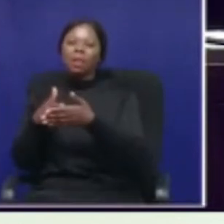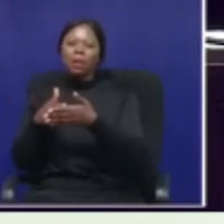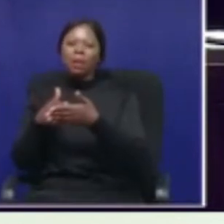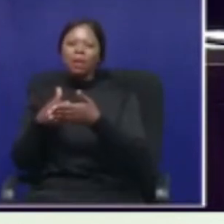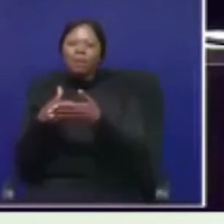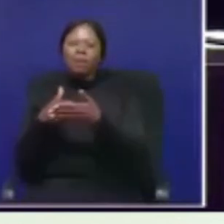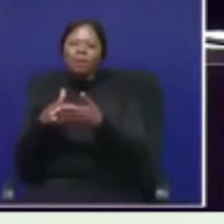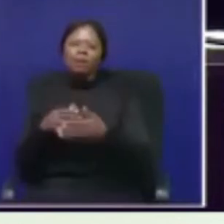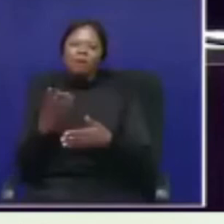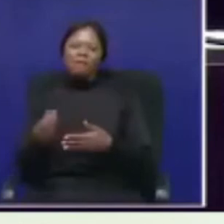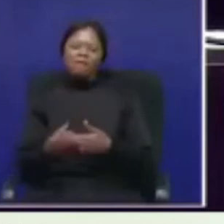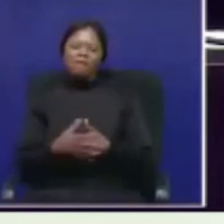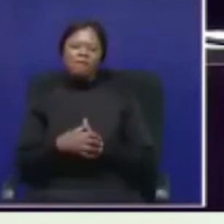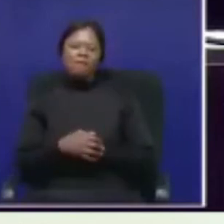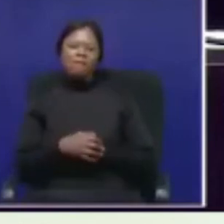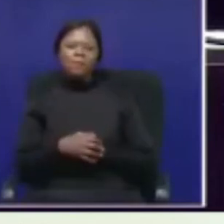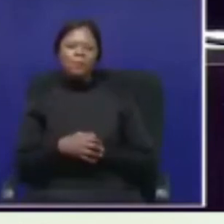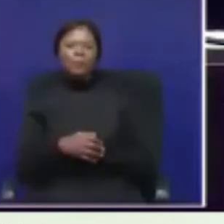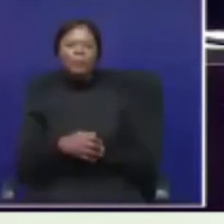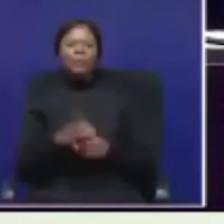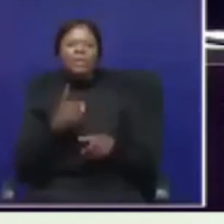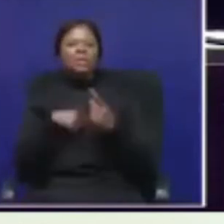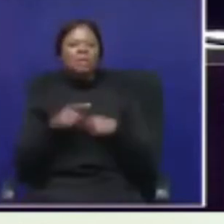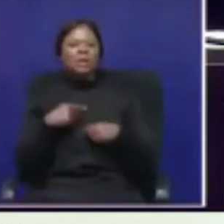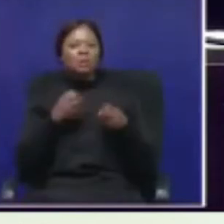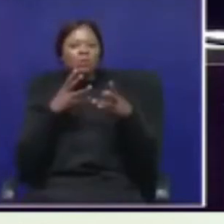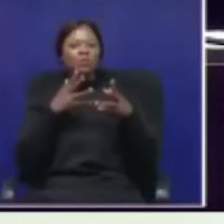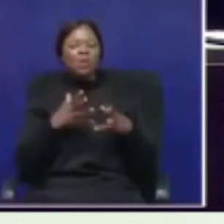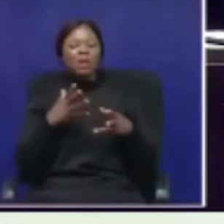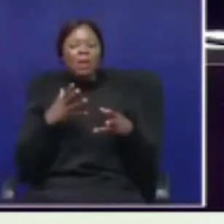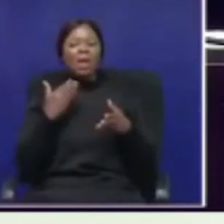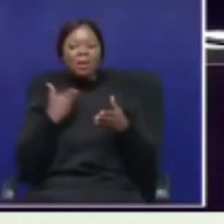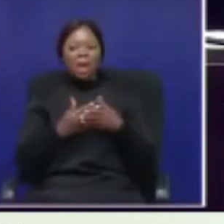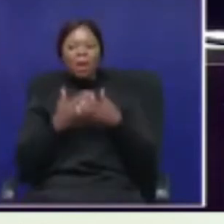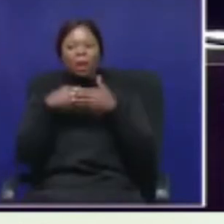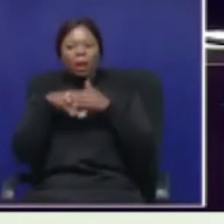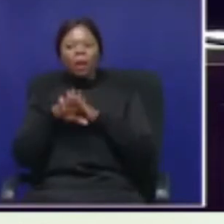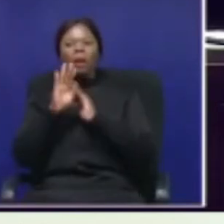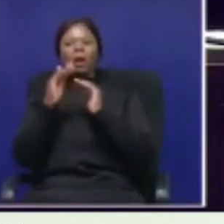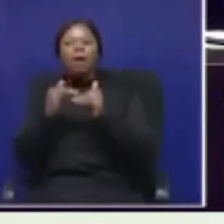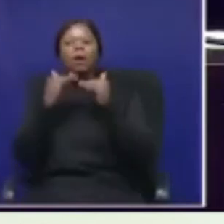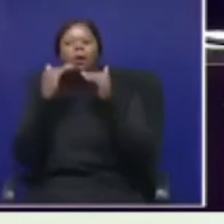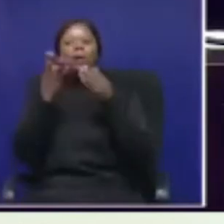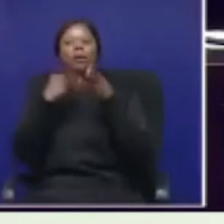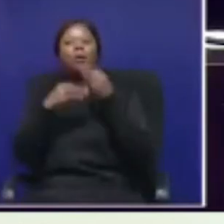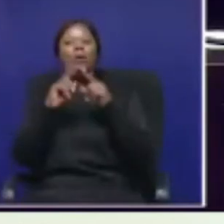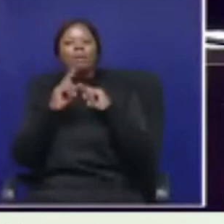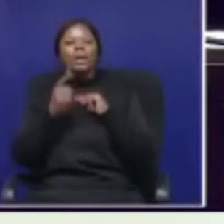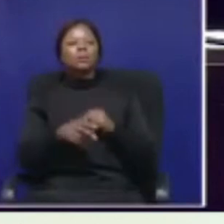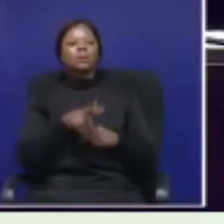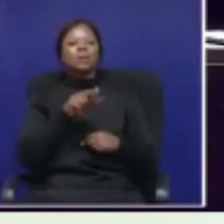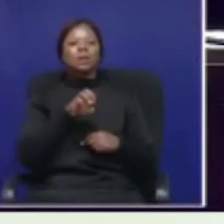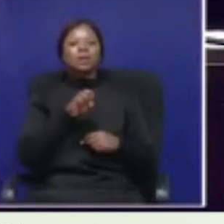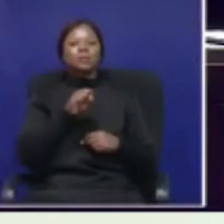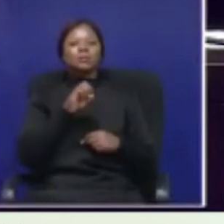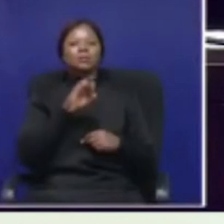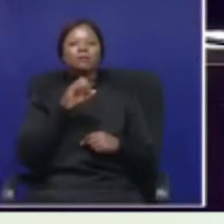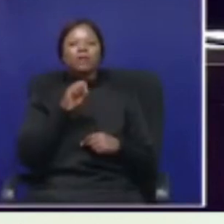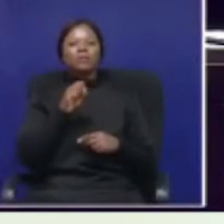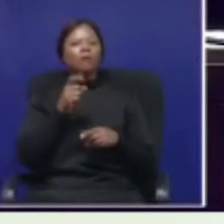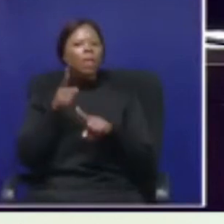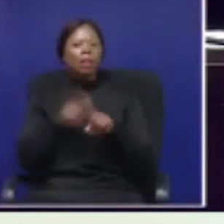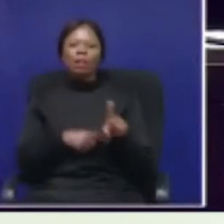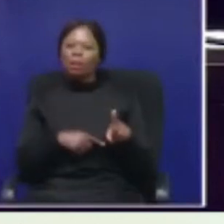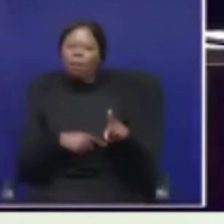springboard. Even when our students manage to find a placement in higher learning, NSFAS has failed to do their part.